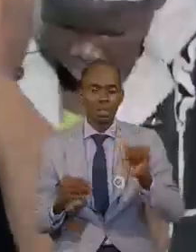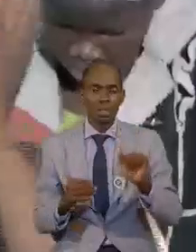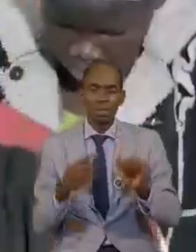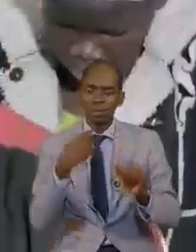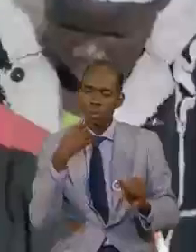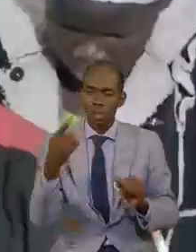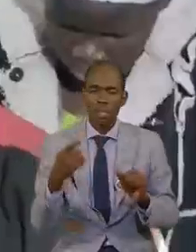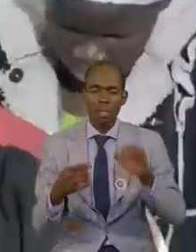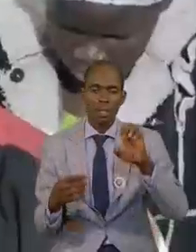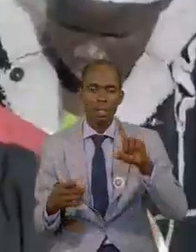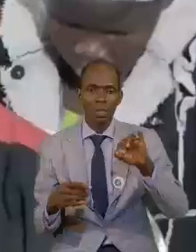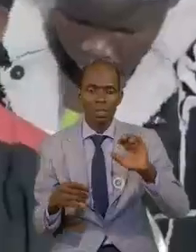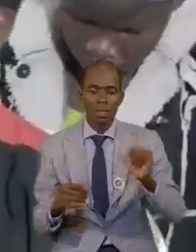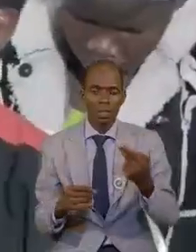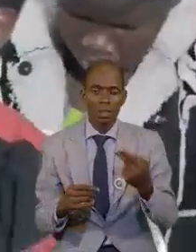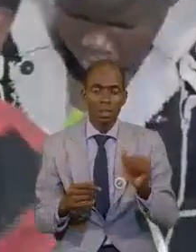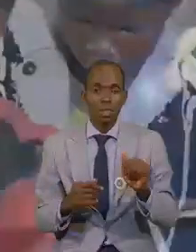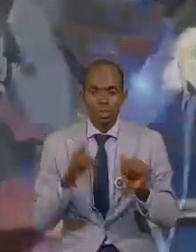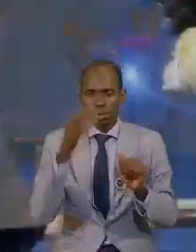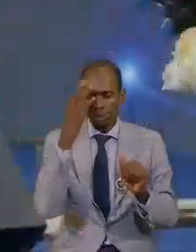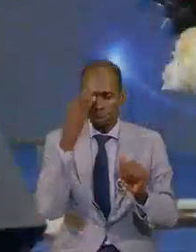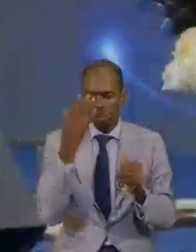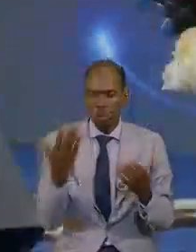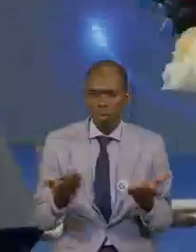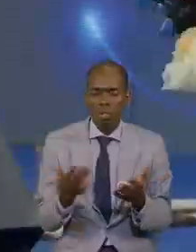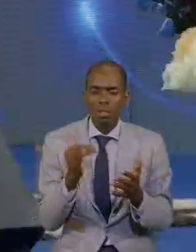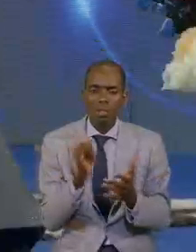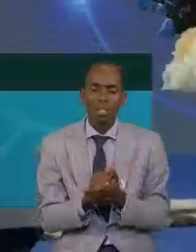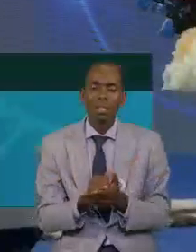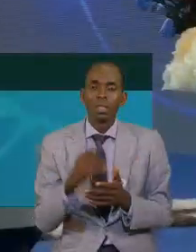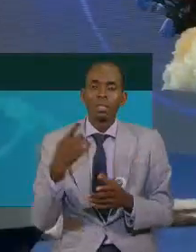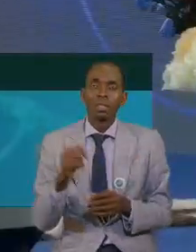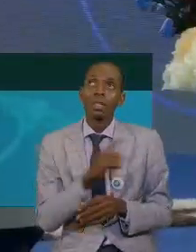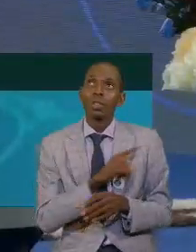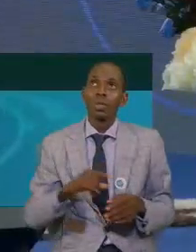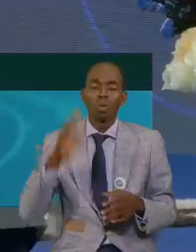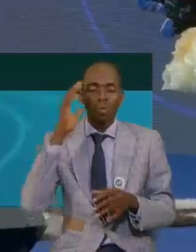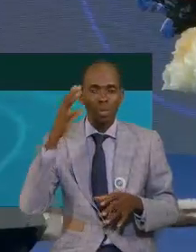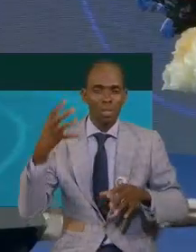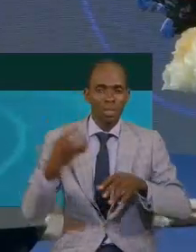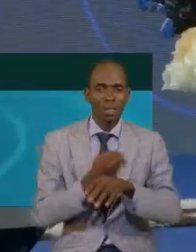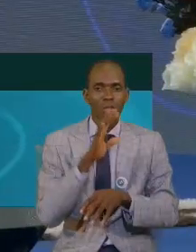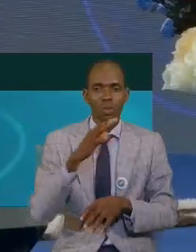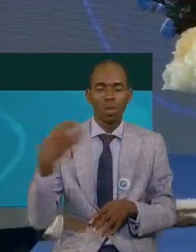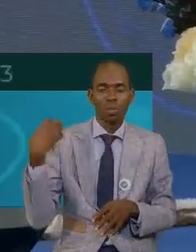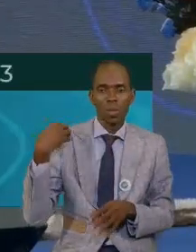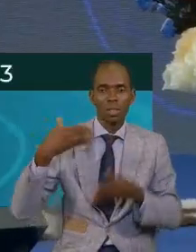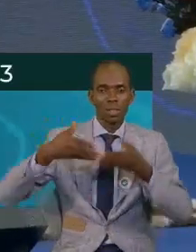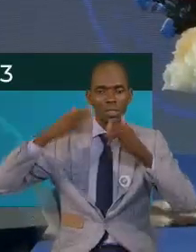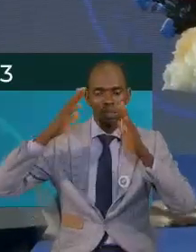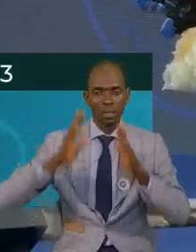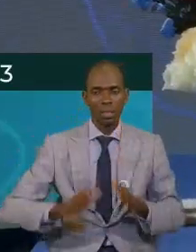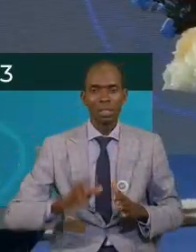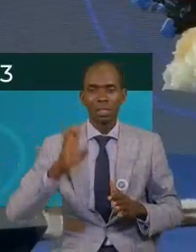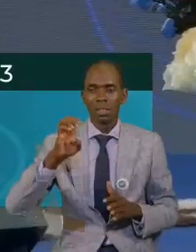will take away, will translate thy master Elijah from thy head today? And he